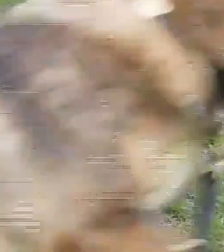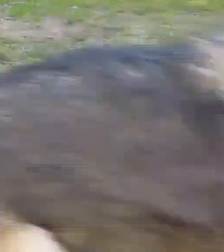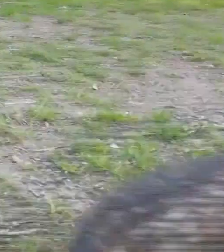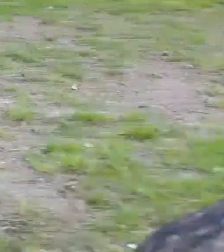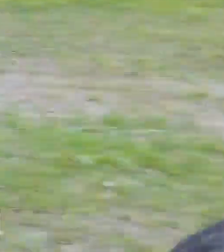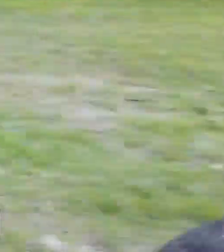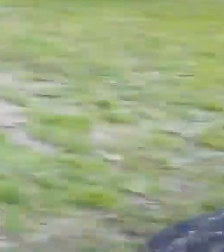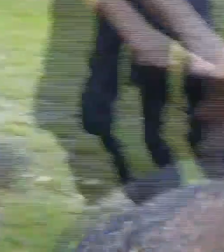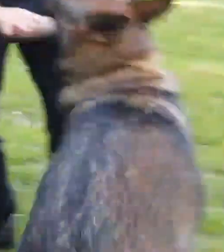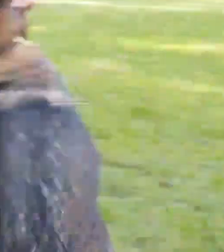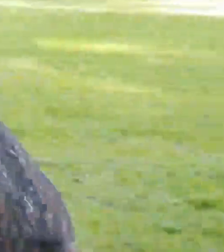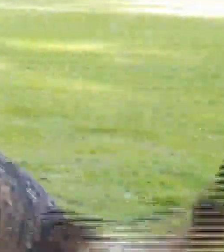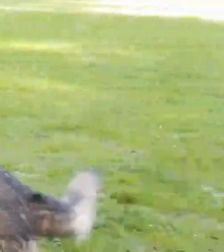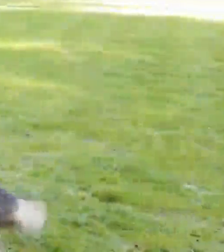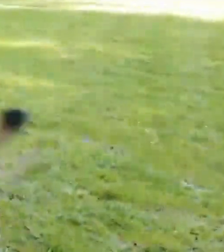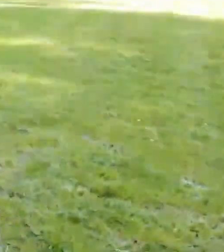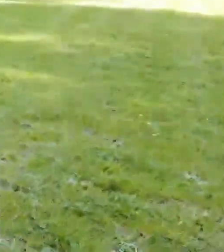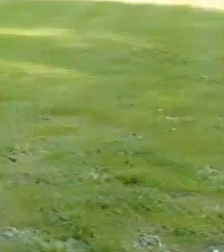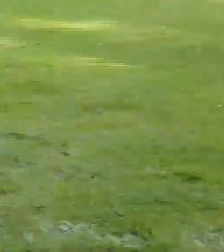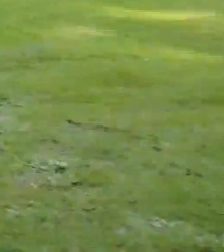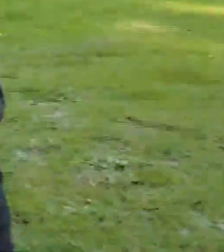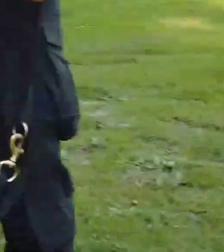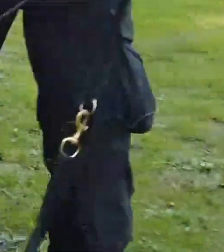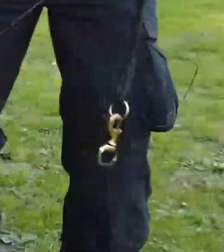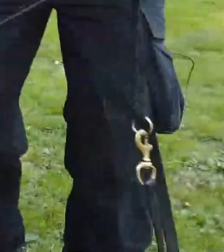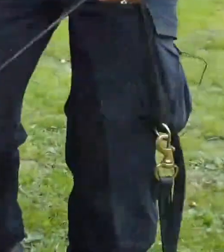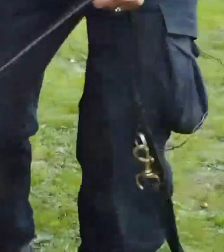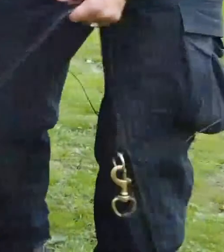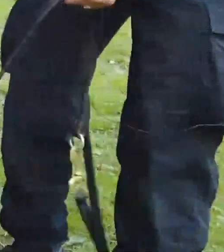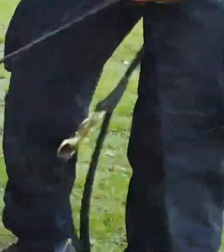for a reward, and the toy is basically their treat.